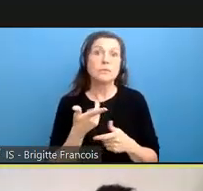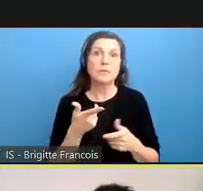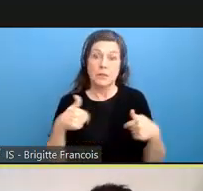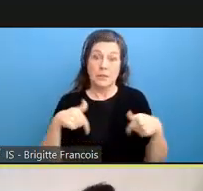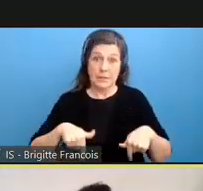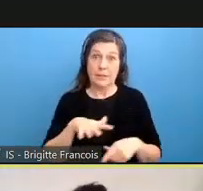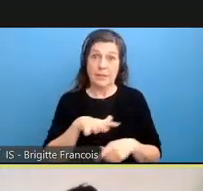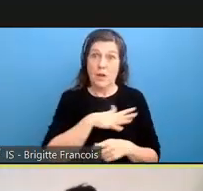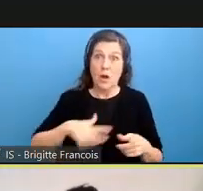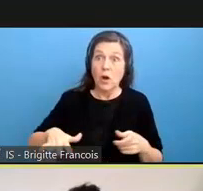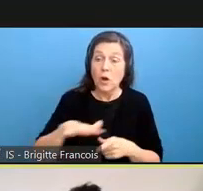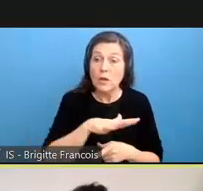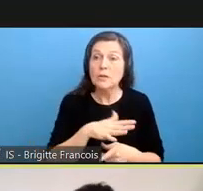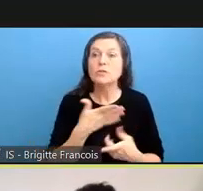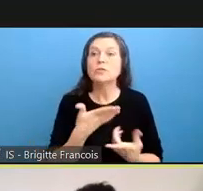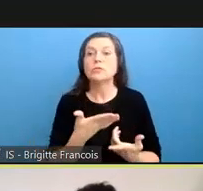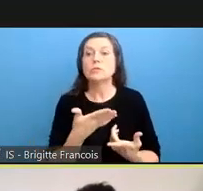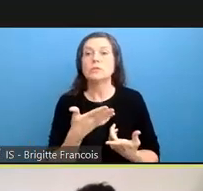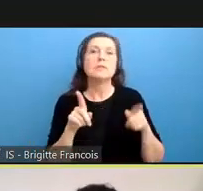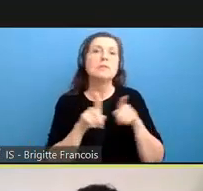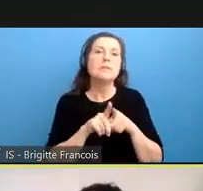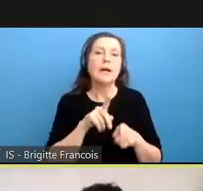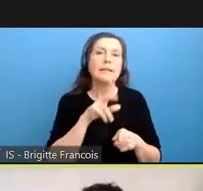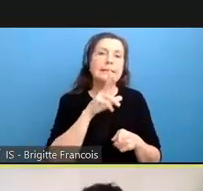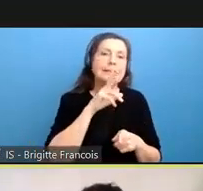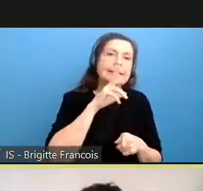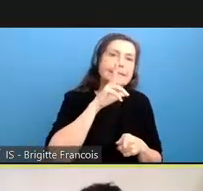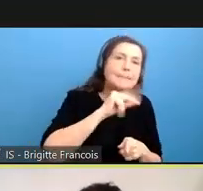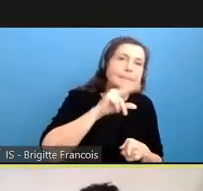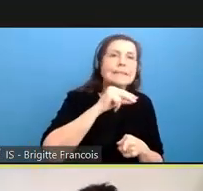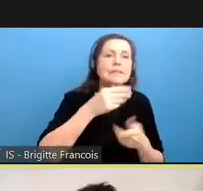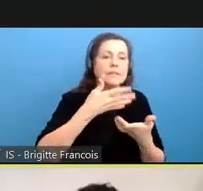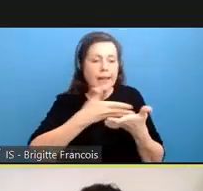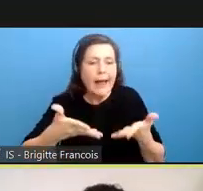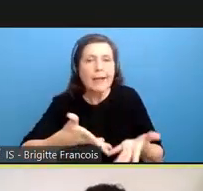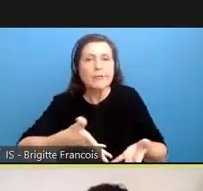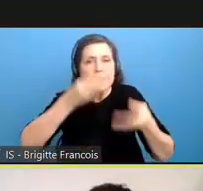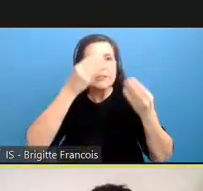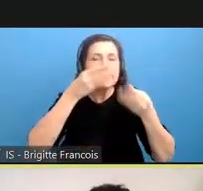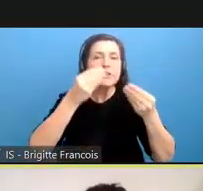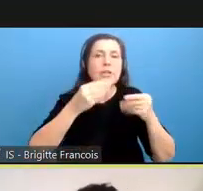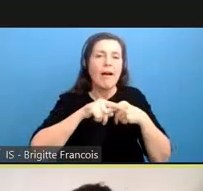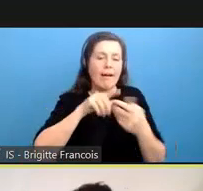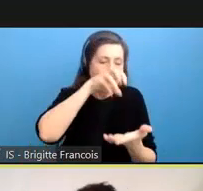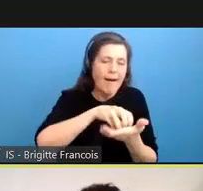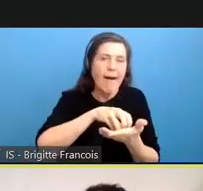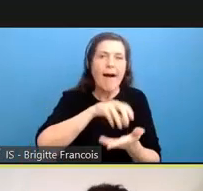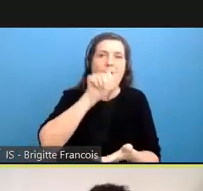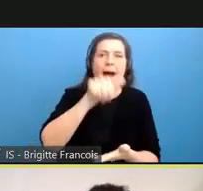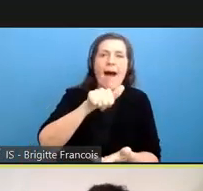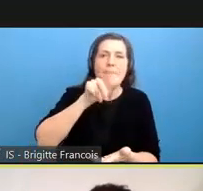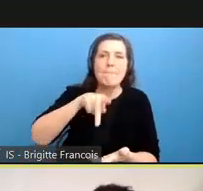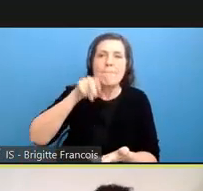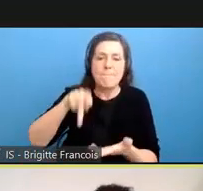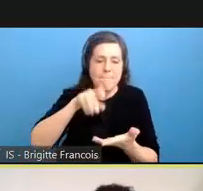country that have been used, like some speech and language apps, which use pictures along with sign language and